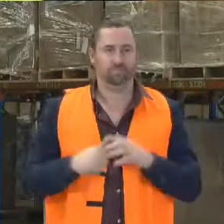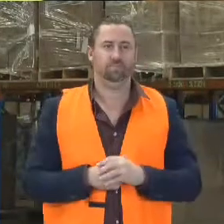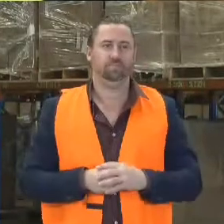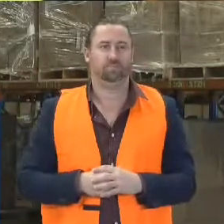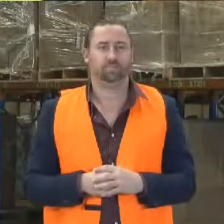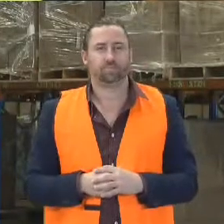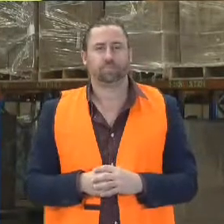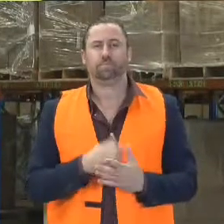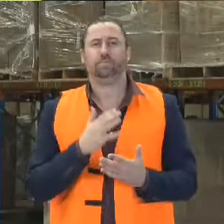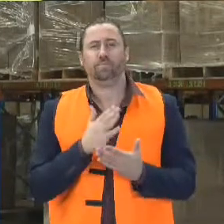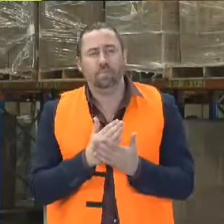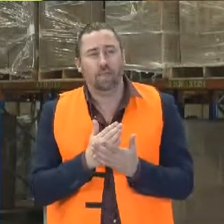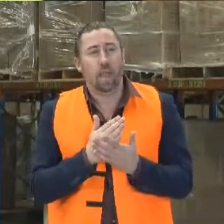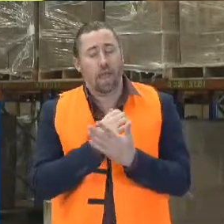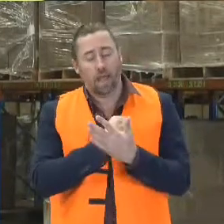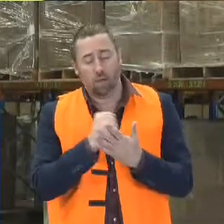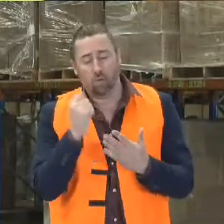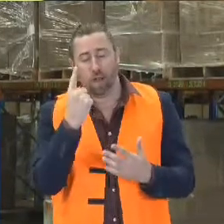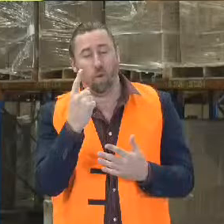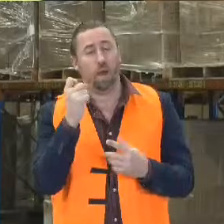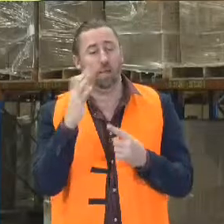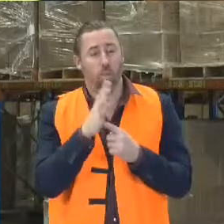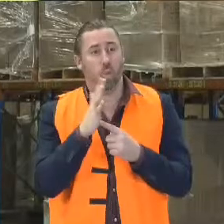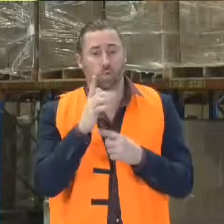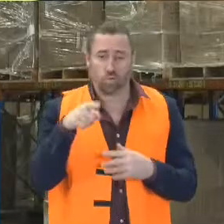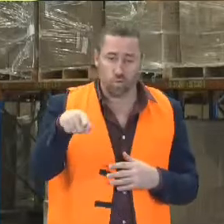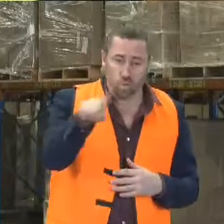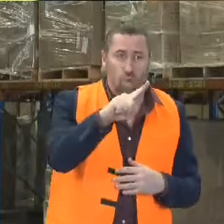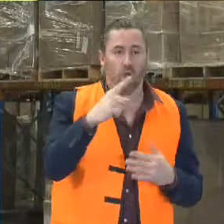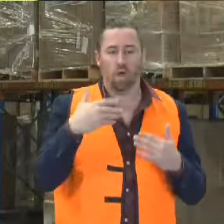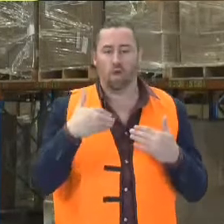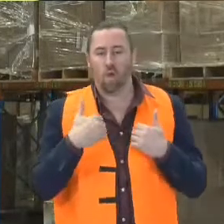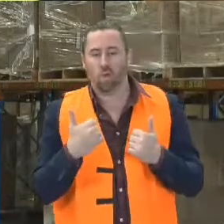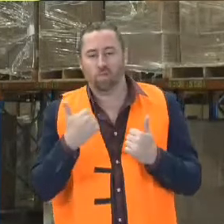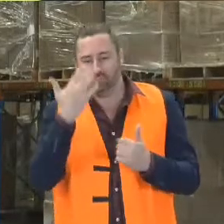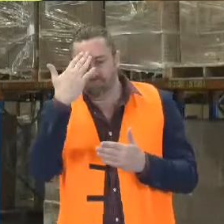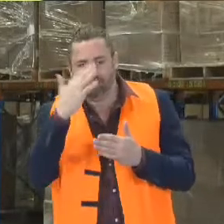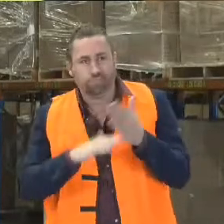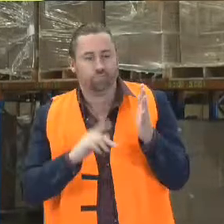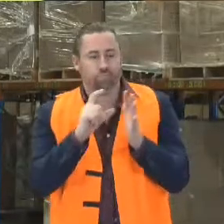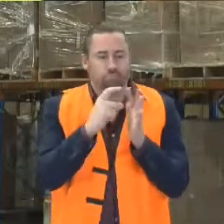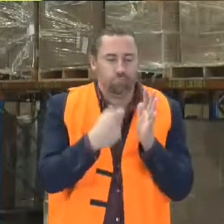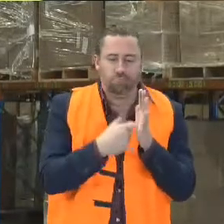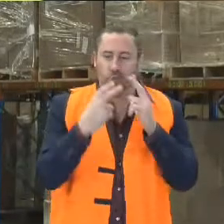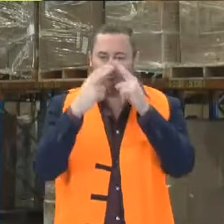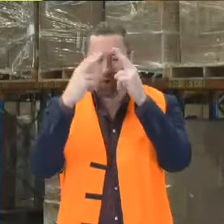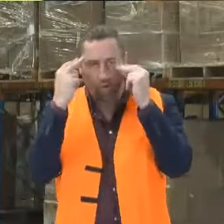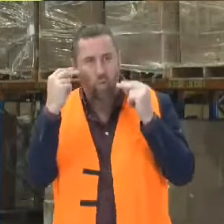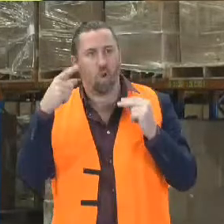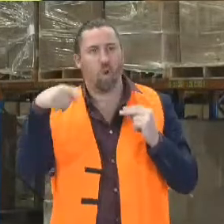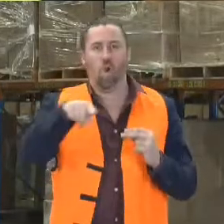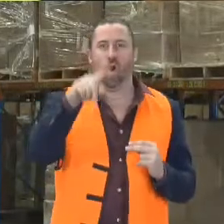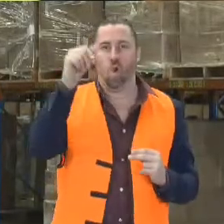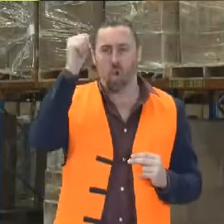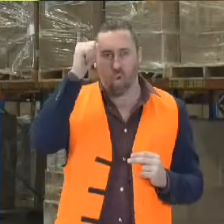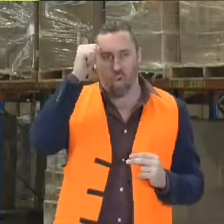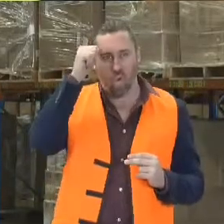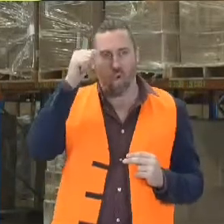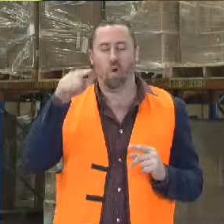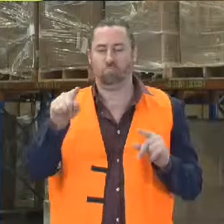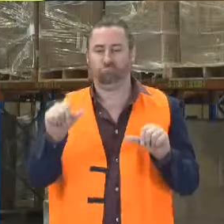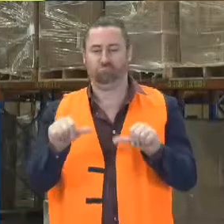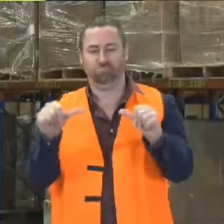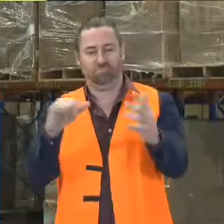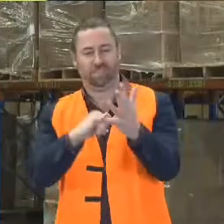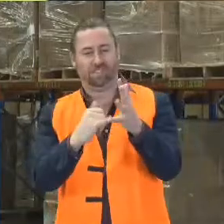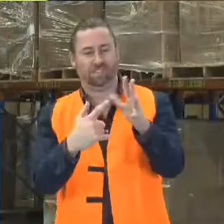gives our healthcare staff confidence. Confidence to know that we have the equipment that